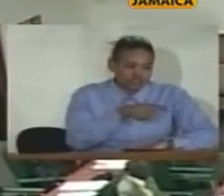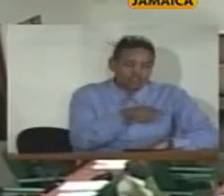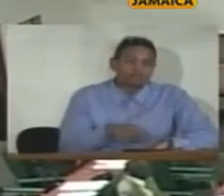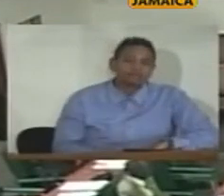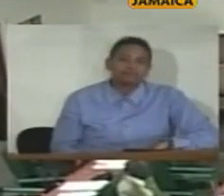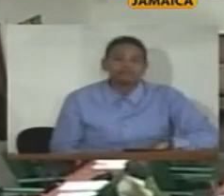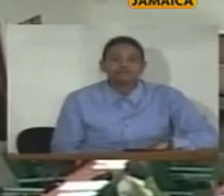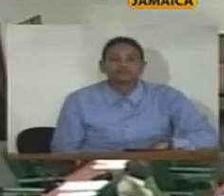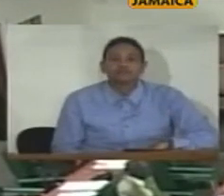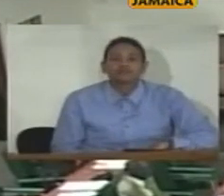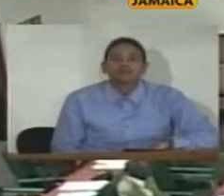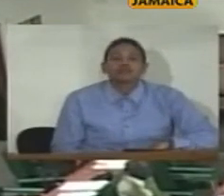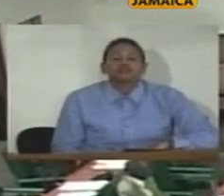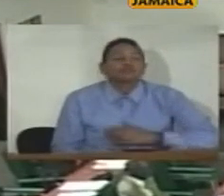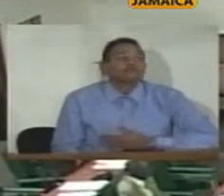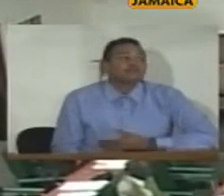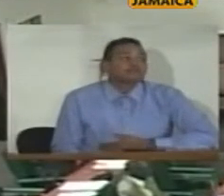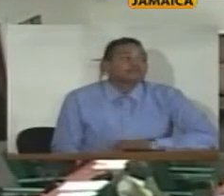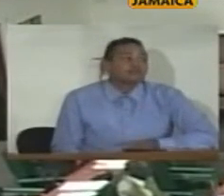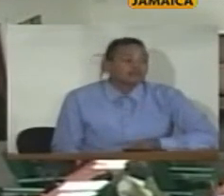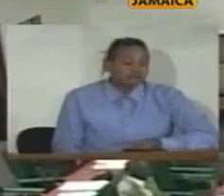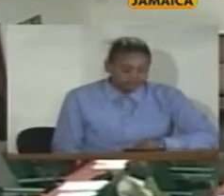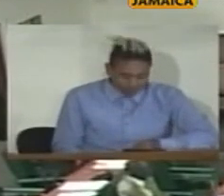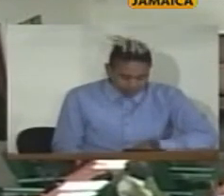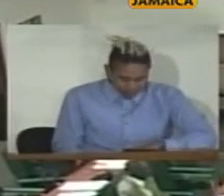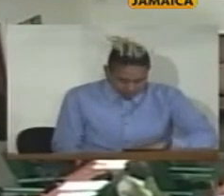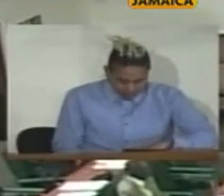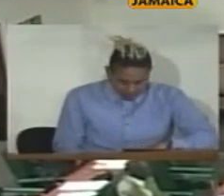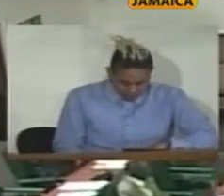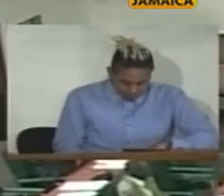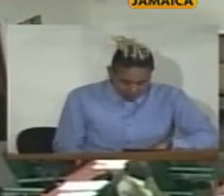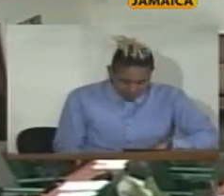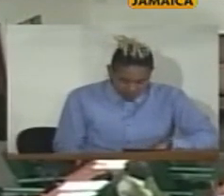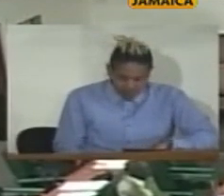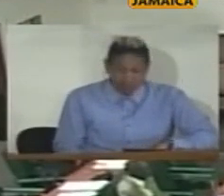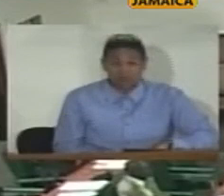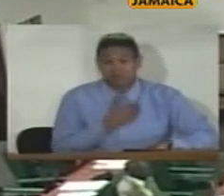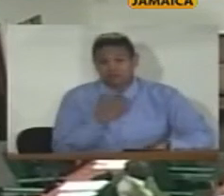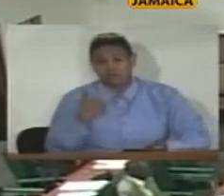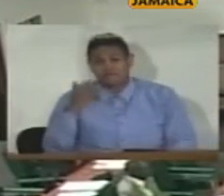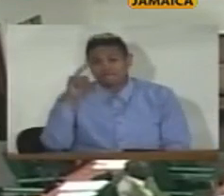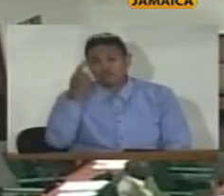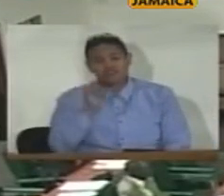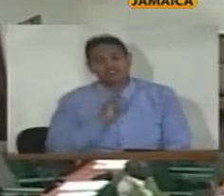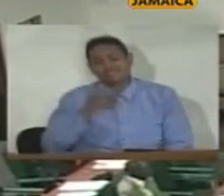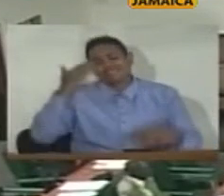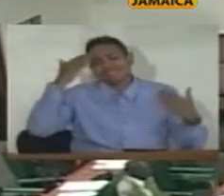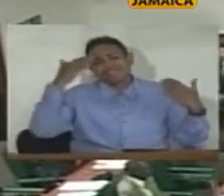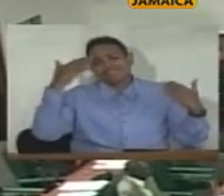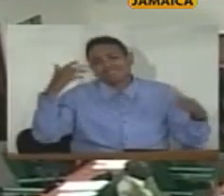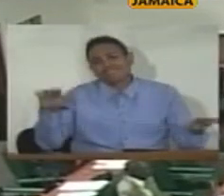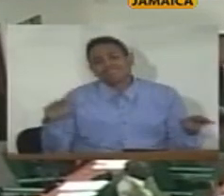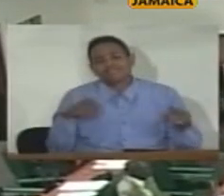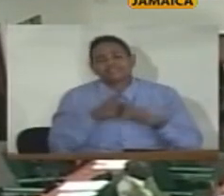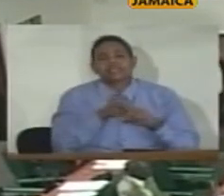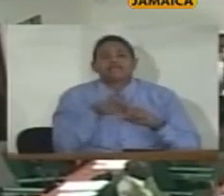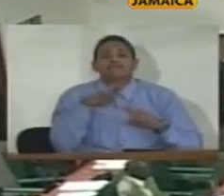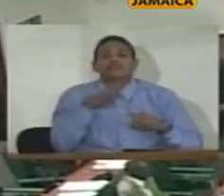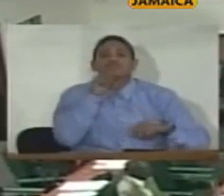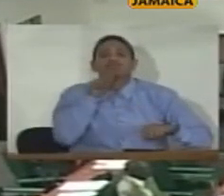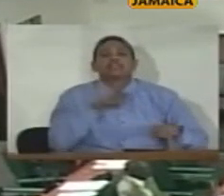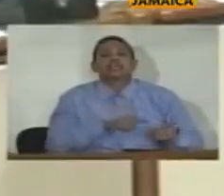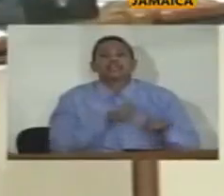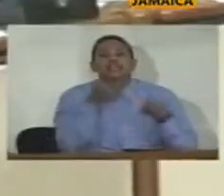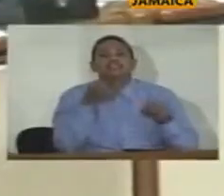Well, member, first of all, I am not aware that this was